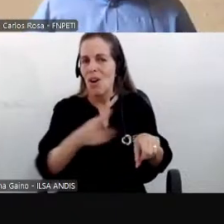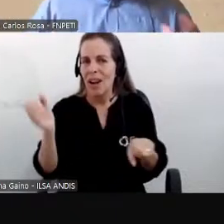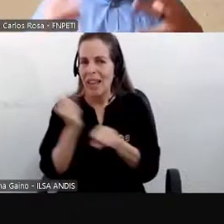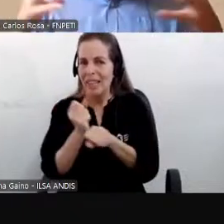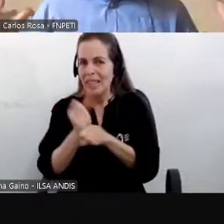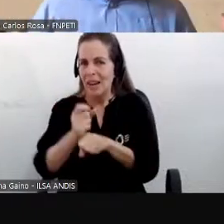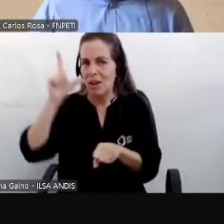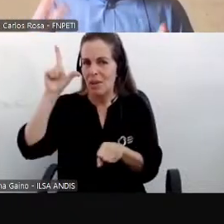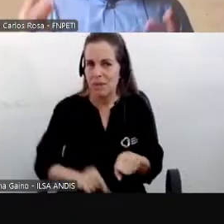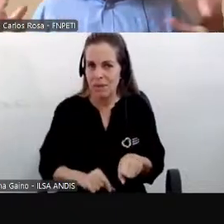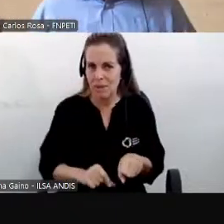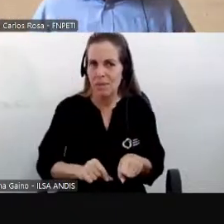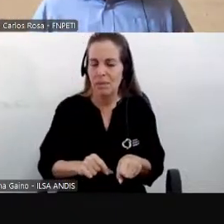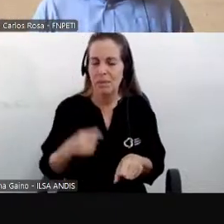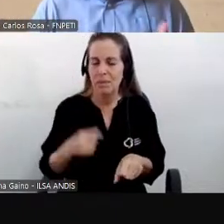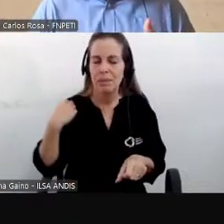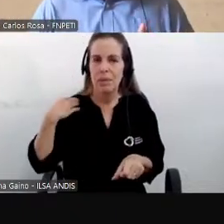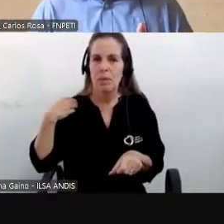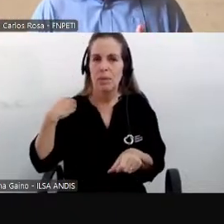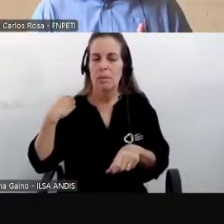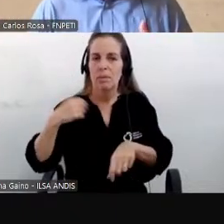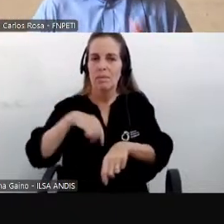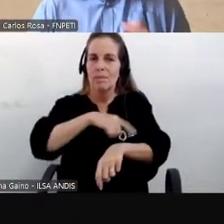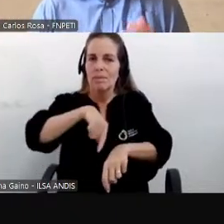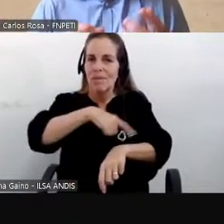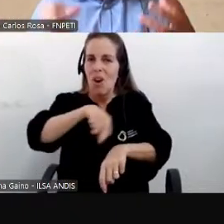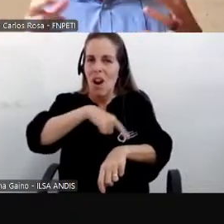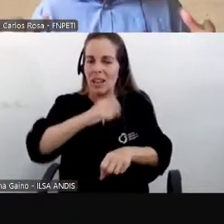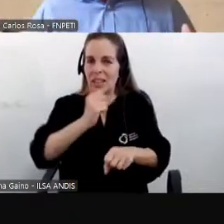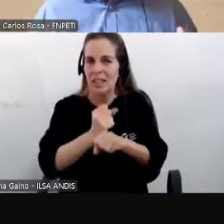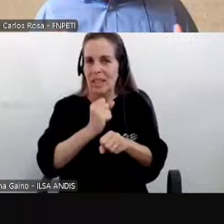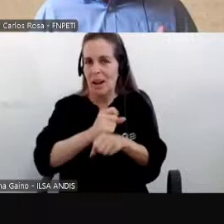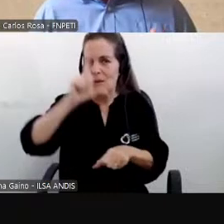also based on other concepts like